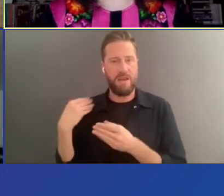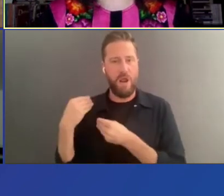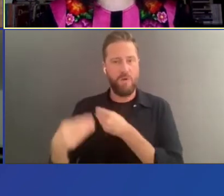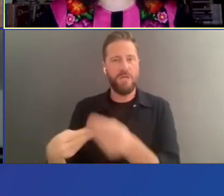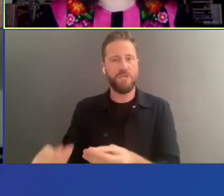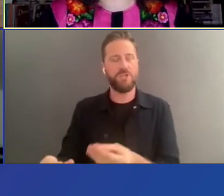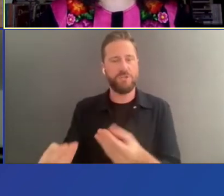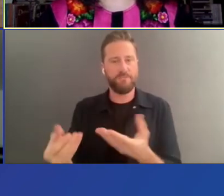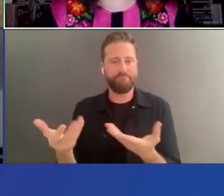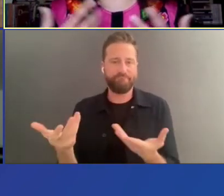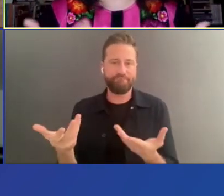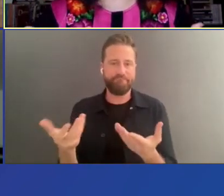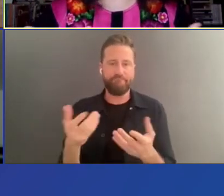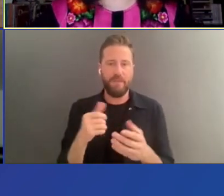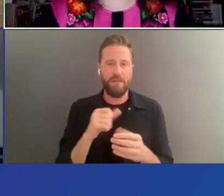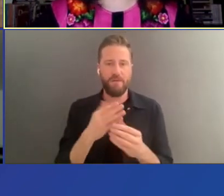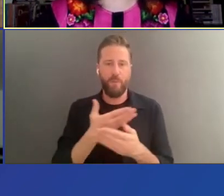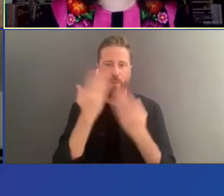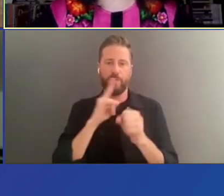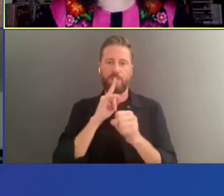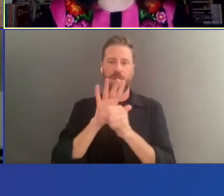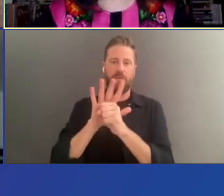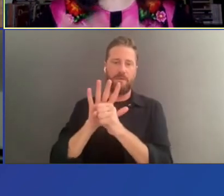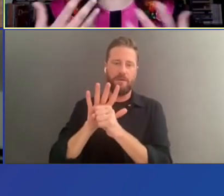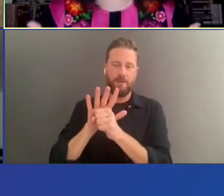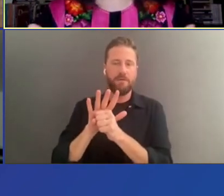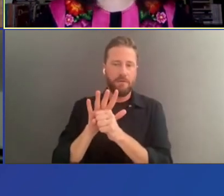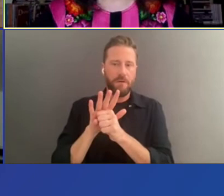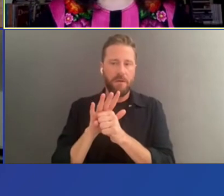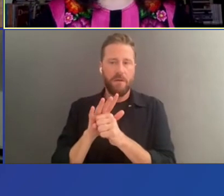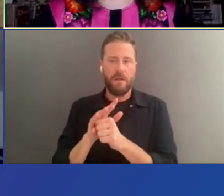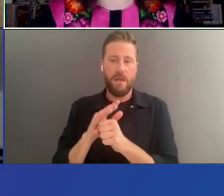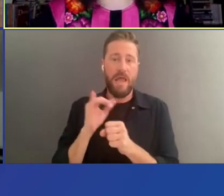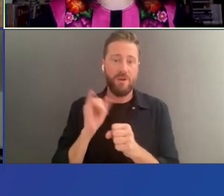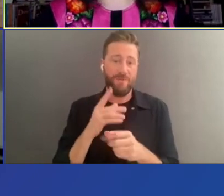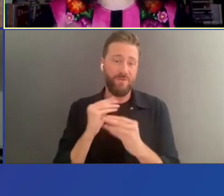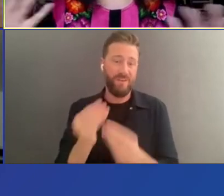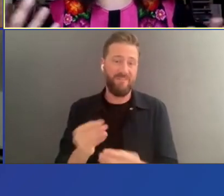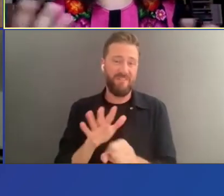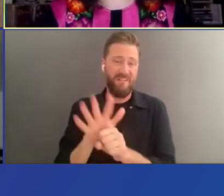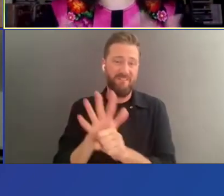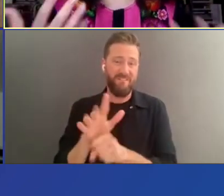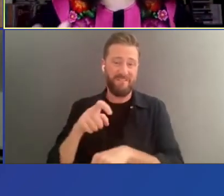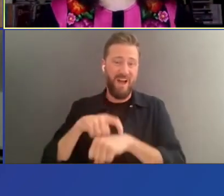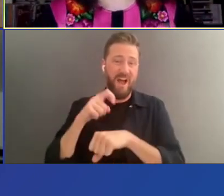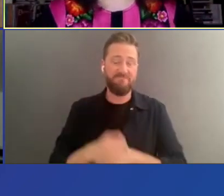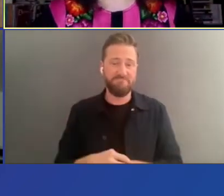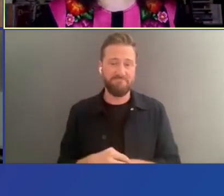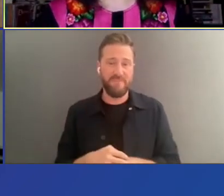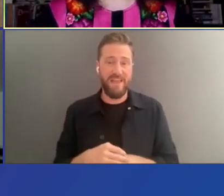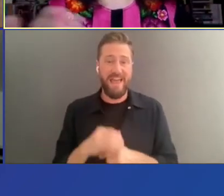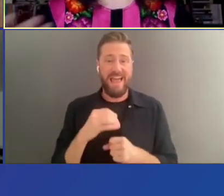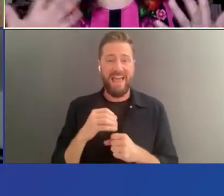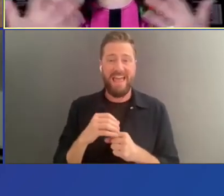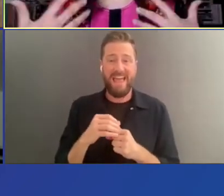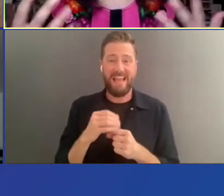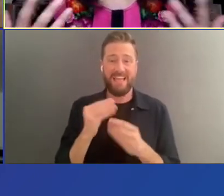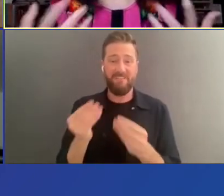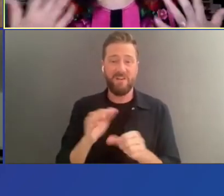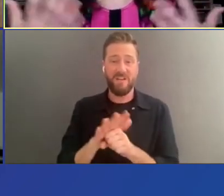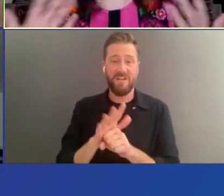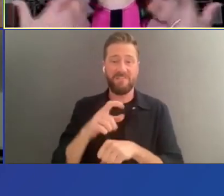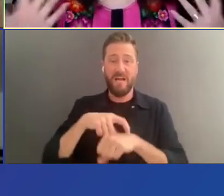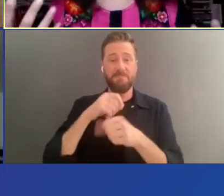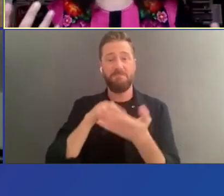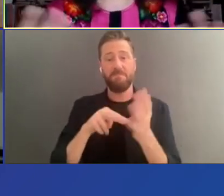and the right way, by giving it the time. And as I said before, giving it the time implies that you're not